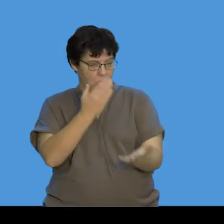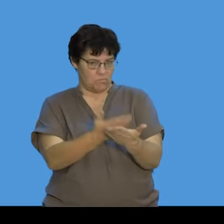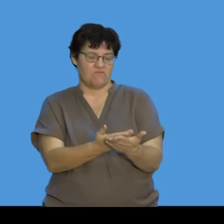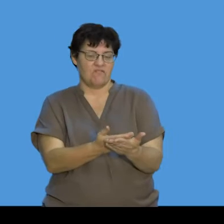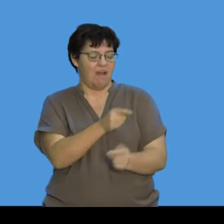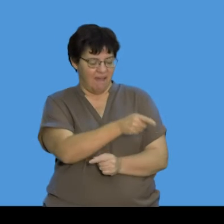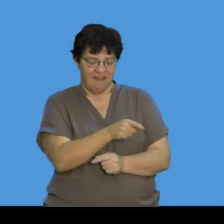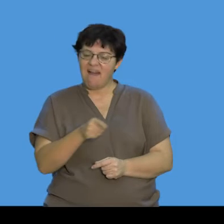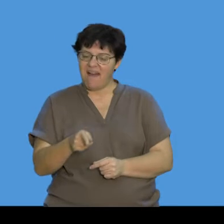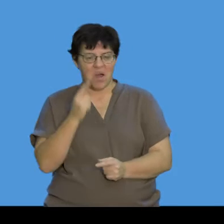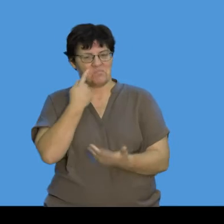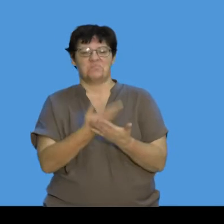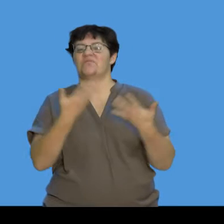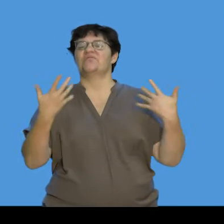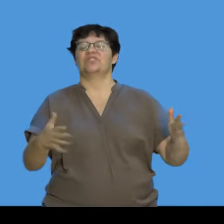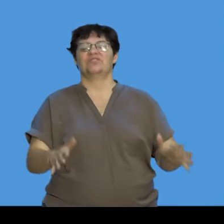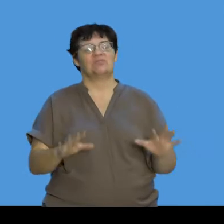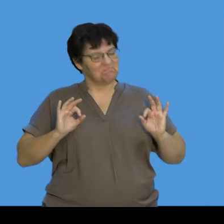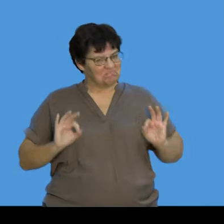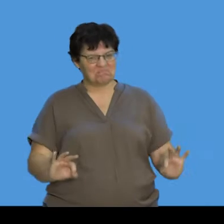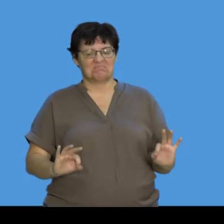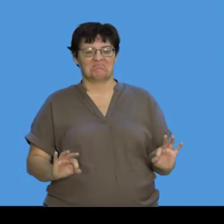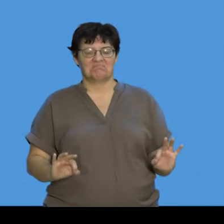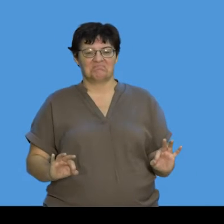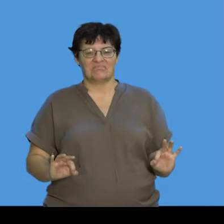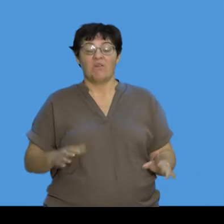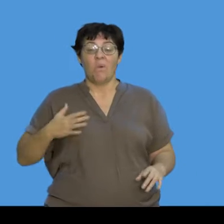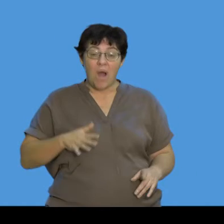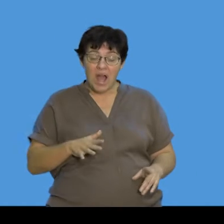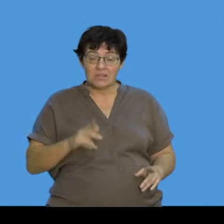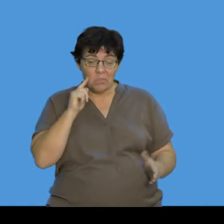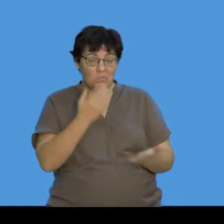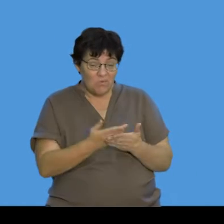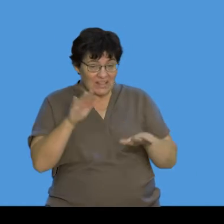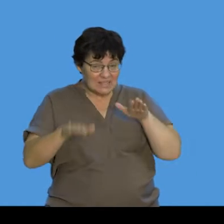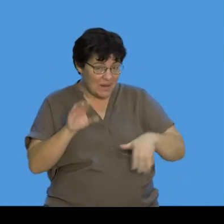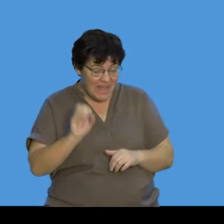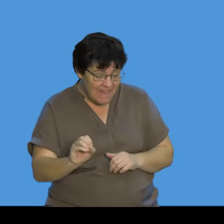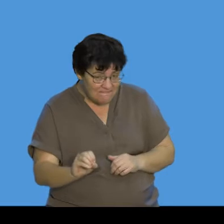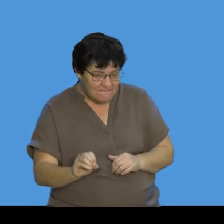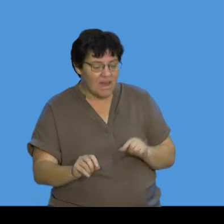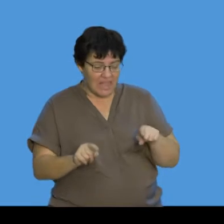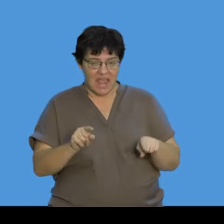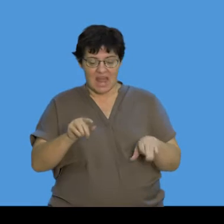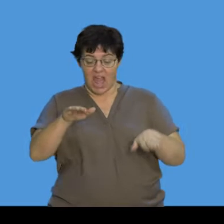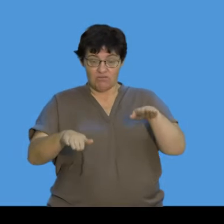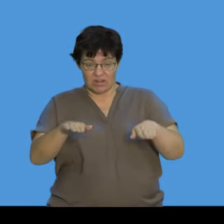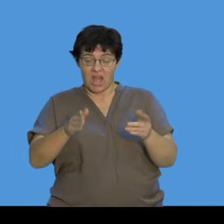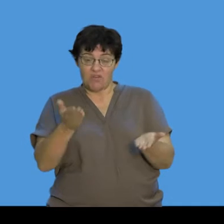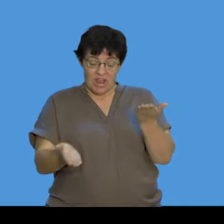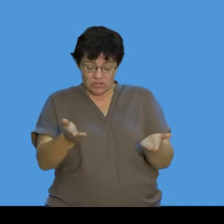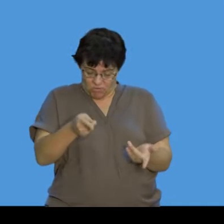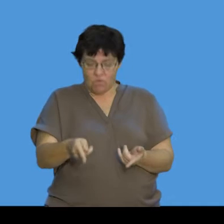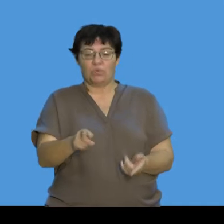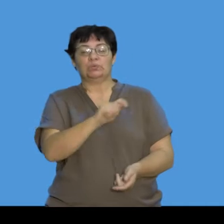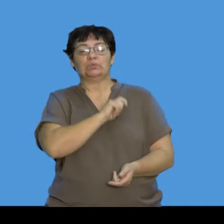is actually proven, because remember I said if we want to prove that they are similar, then this ratio must be true. So